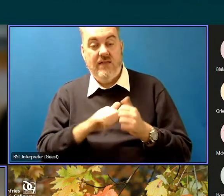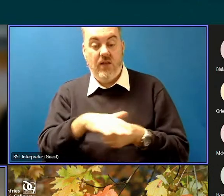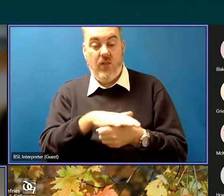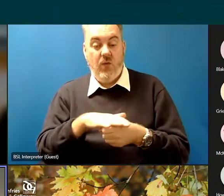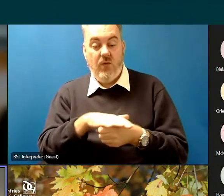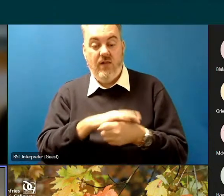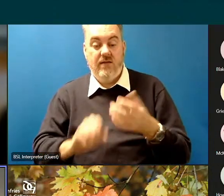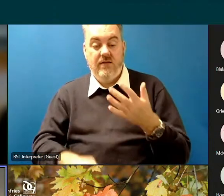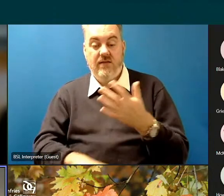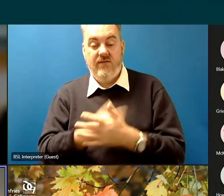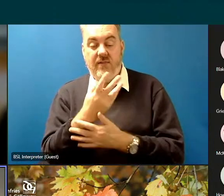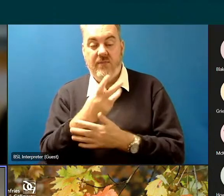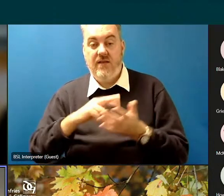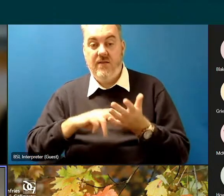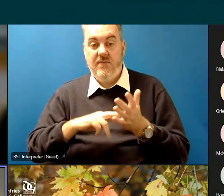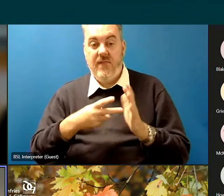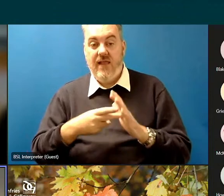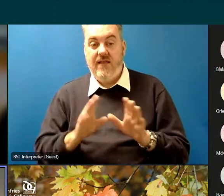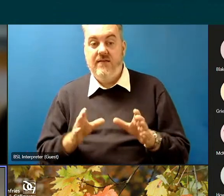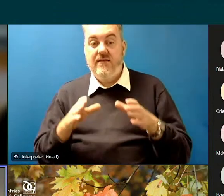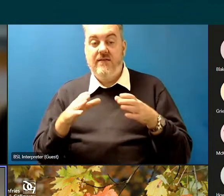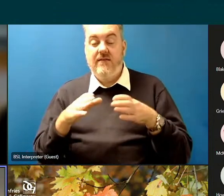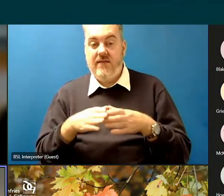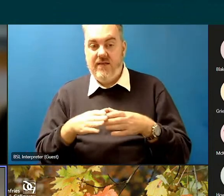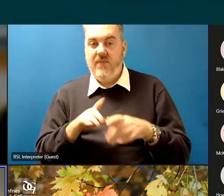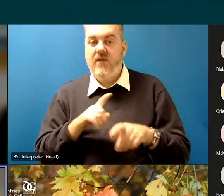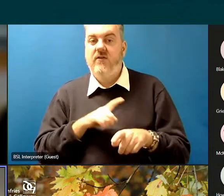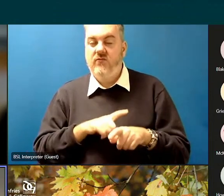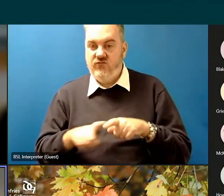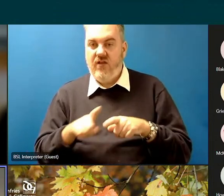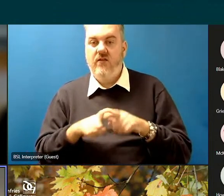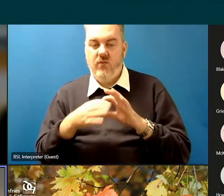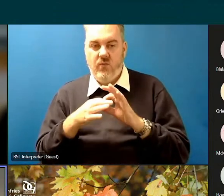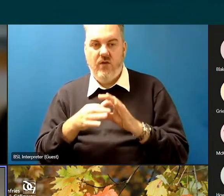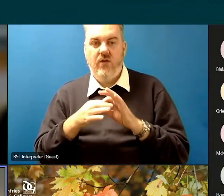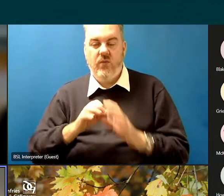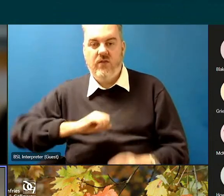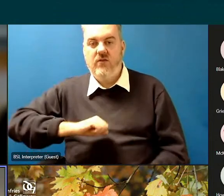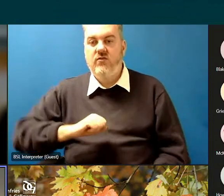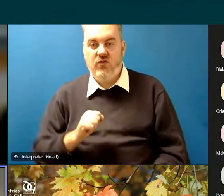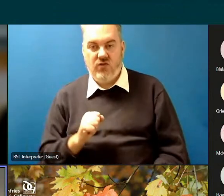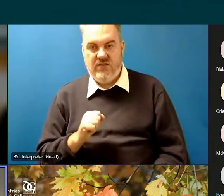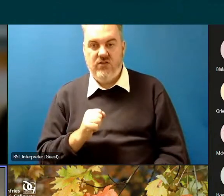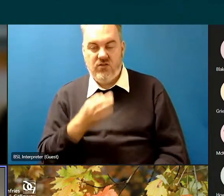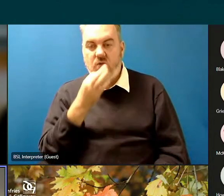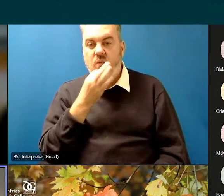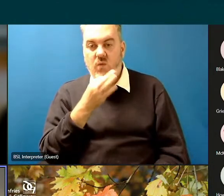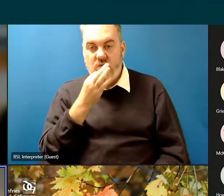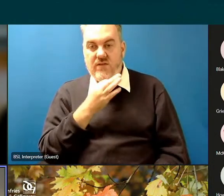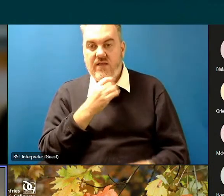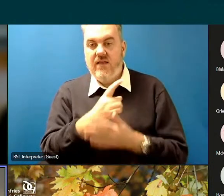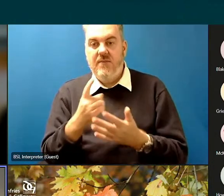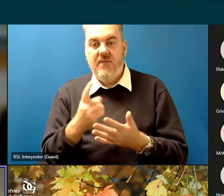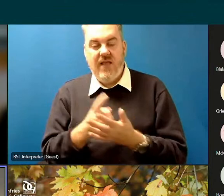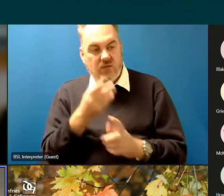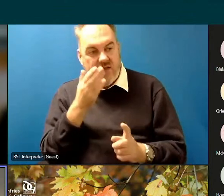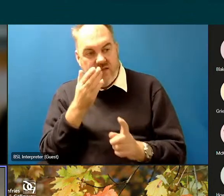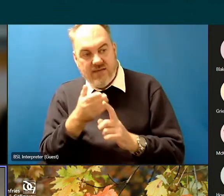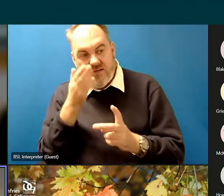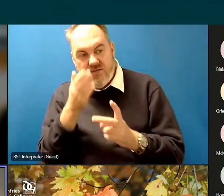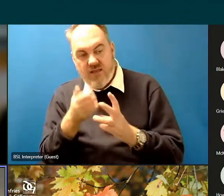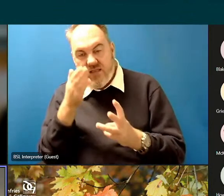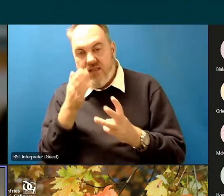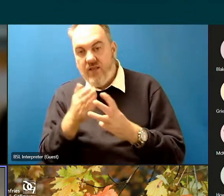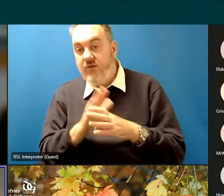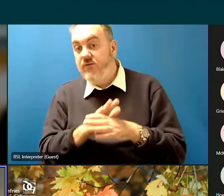team are also seeking to engage very heavily with Scottish Water, particularly around the identification of future